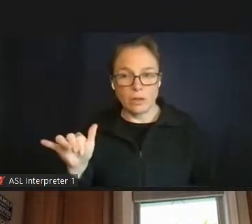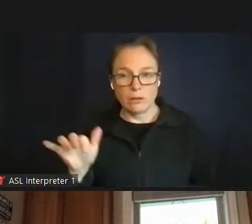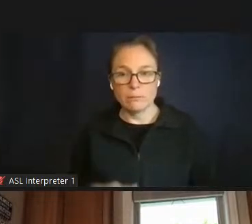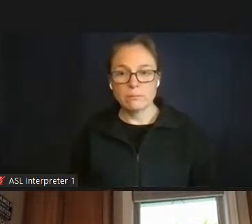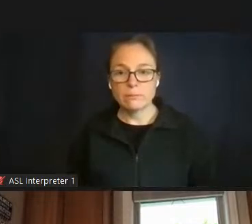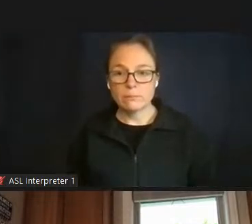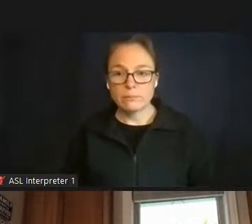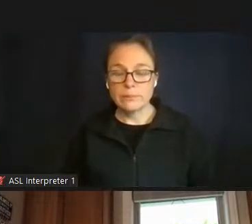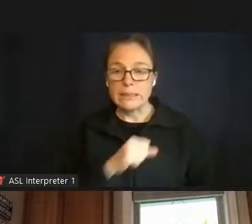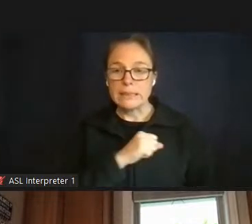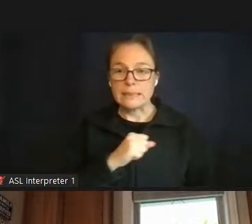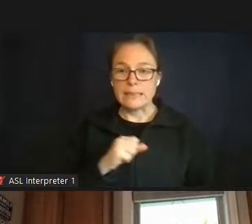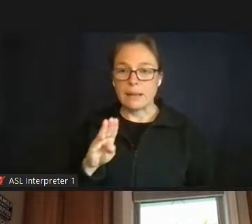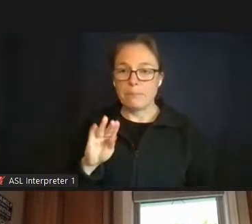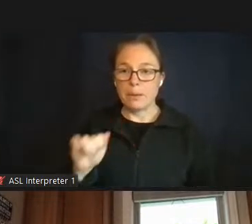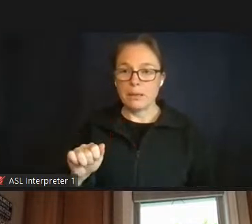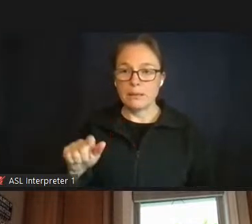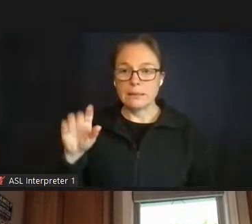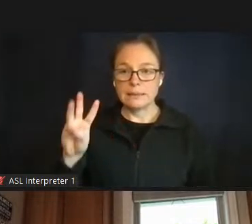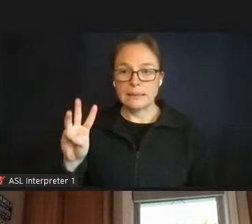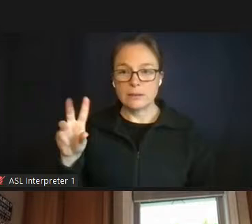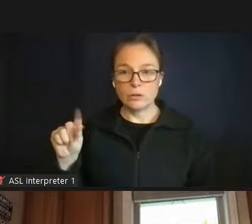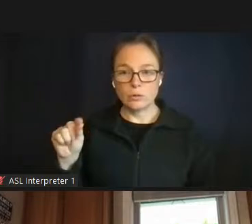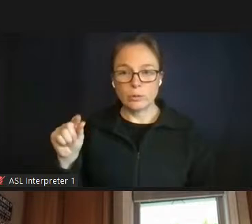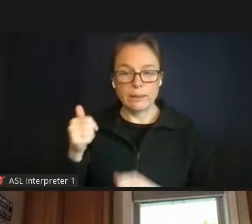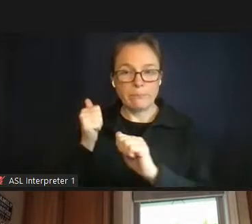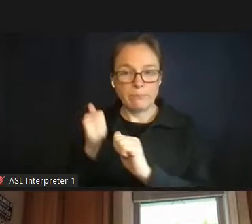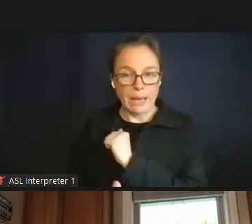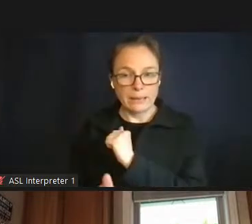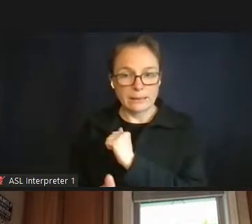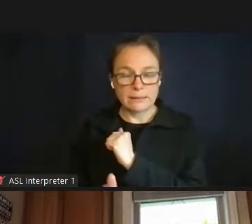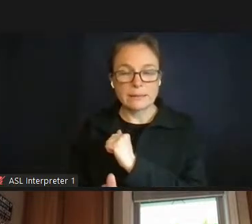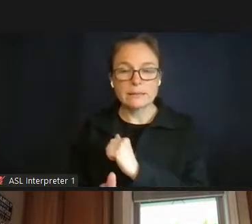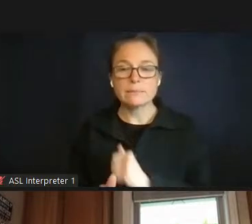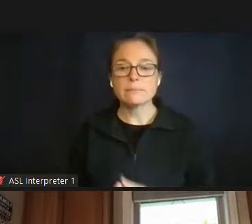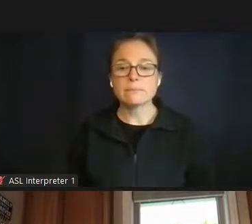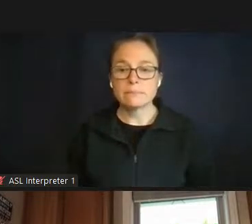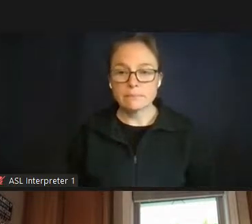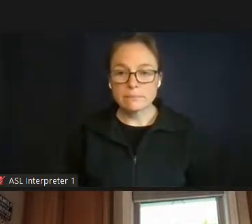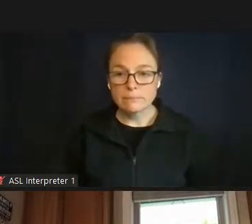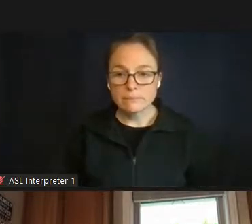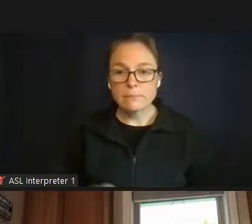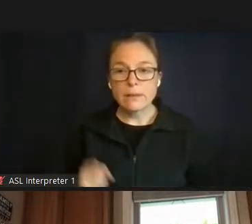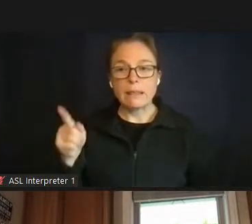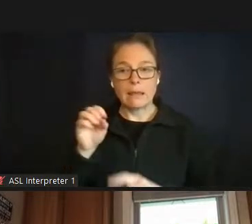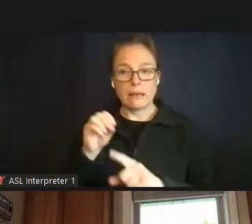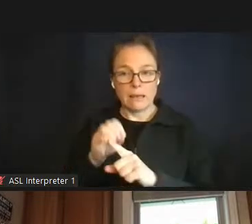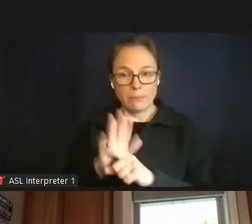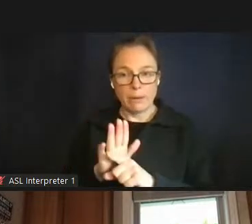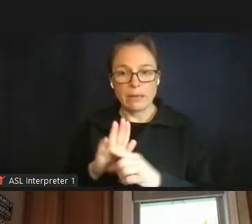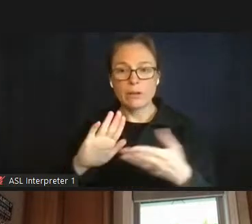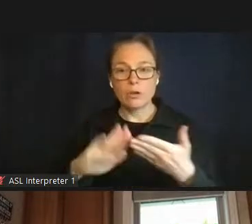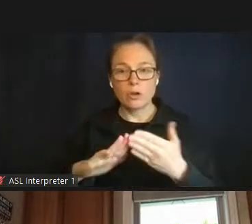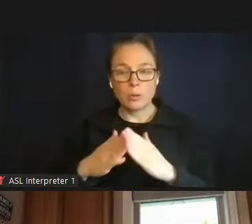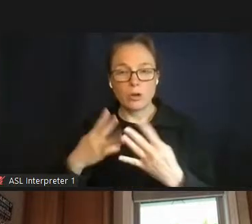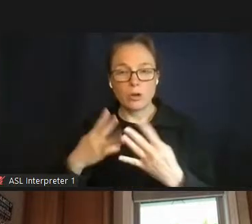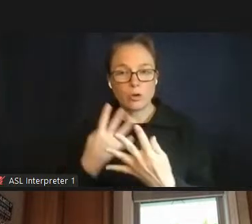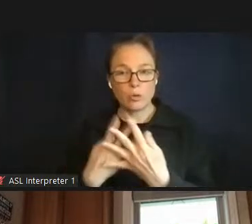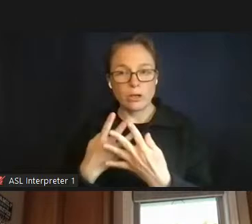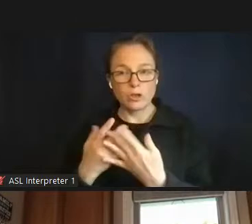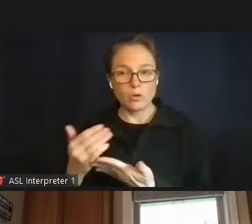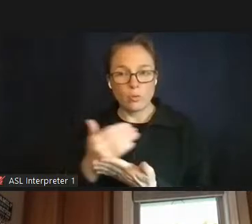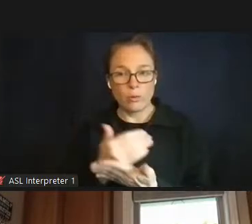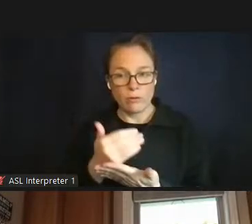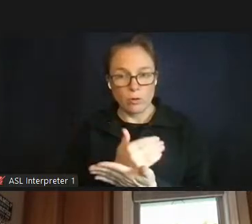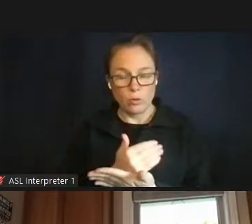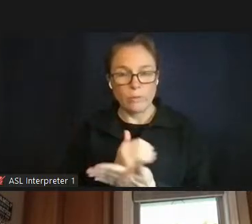Senate Bill 620 passed during the 2021 legislative session and had an impact on the community corrections revenue, where the